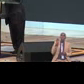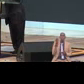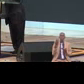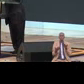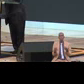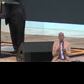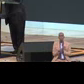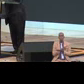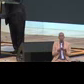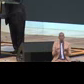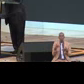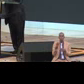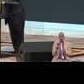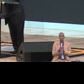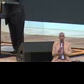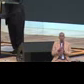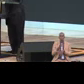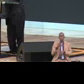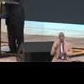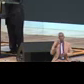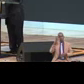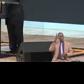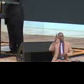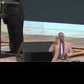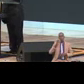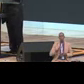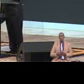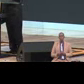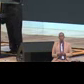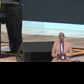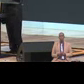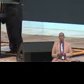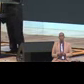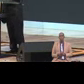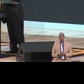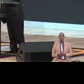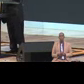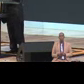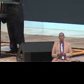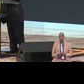might destroy the works of the devil.